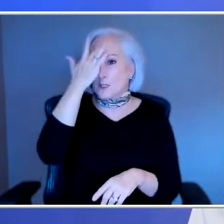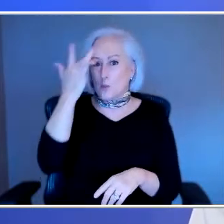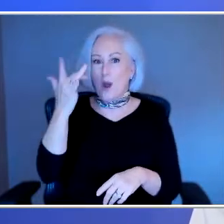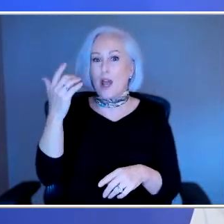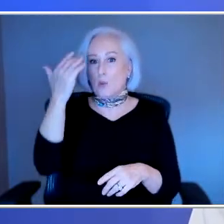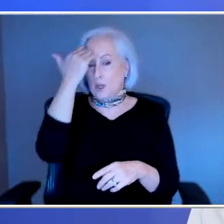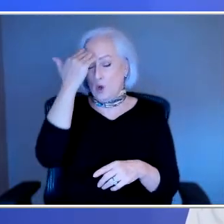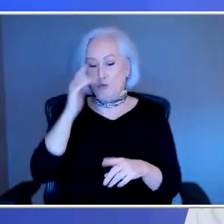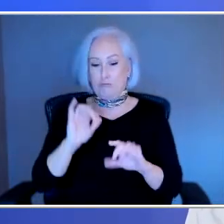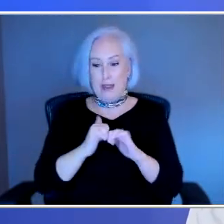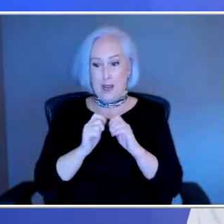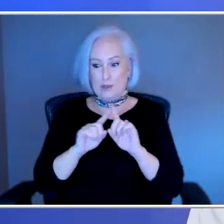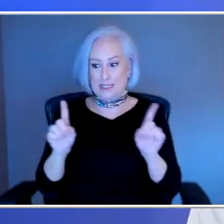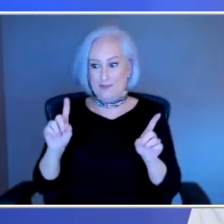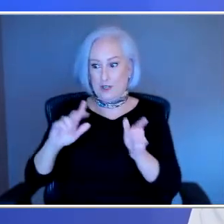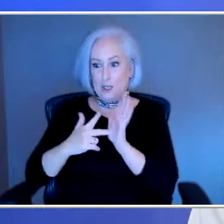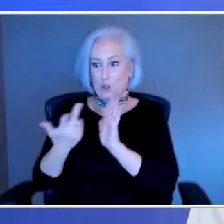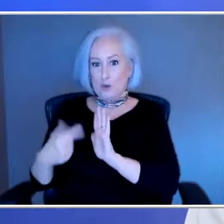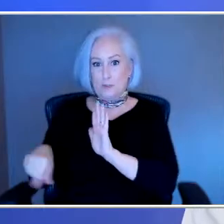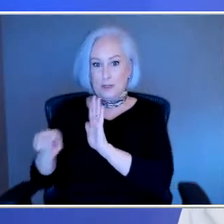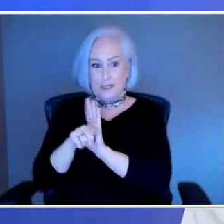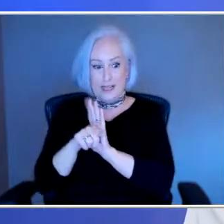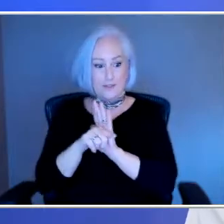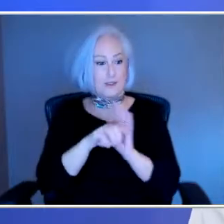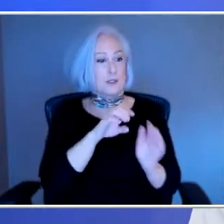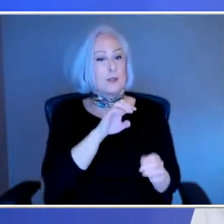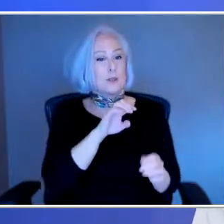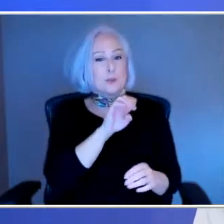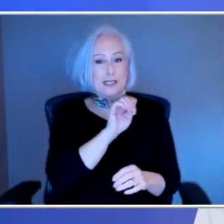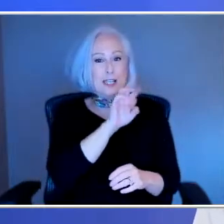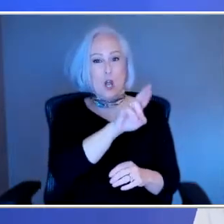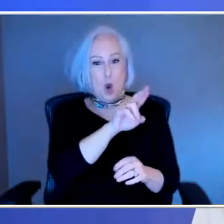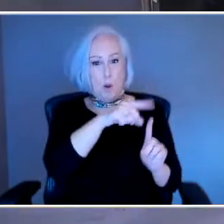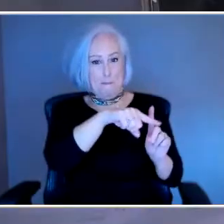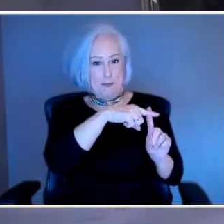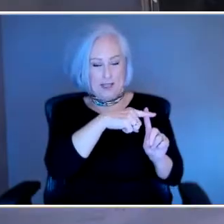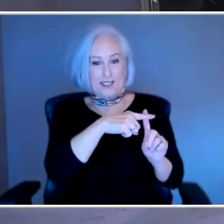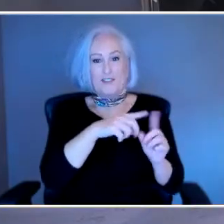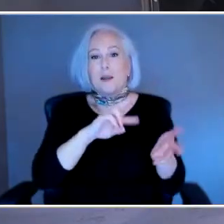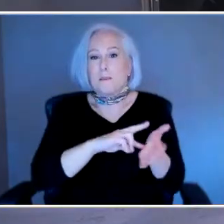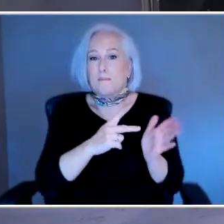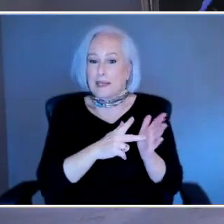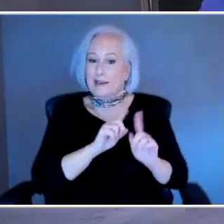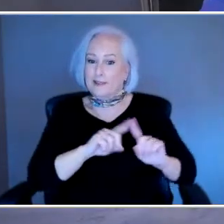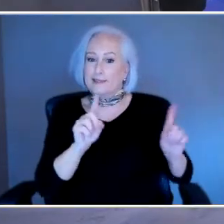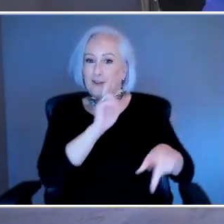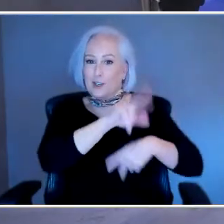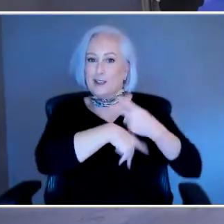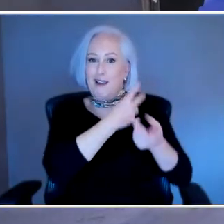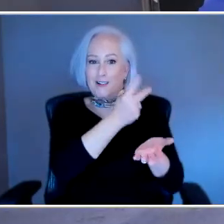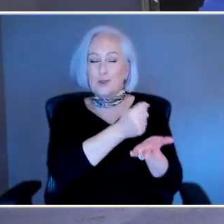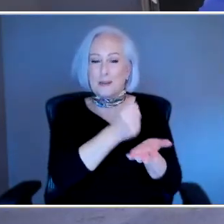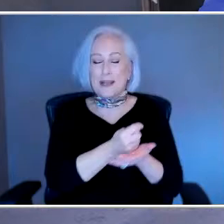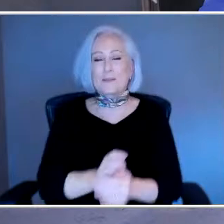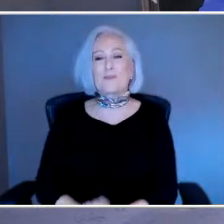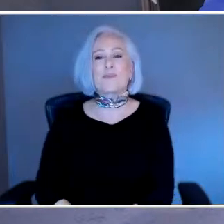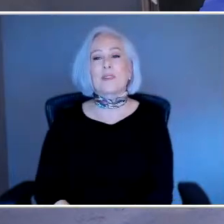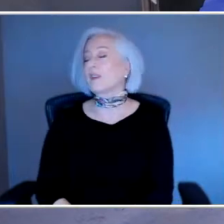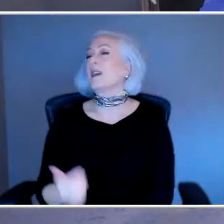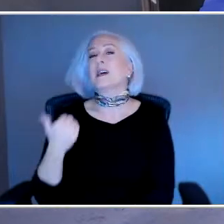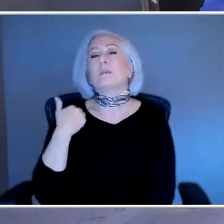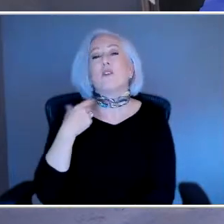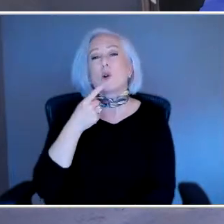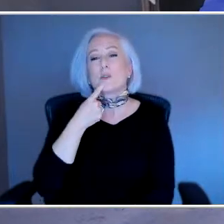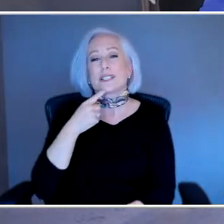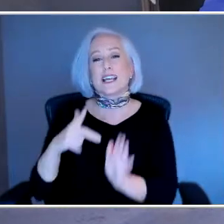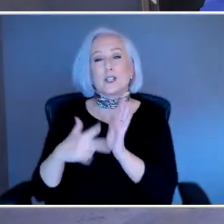triple negative going all the way to ER positive, which have great repercussions in treatment. So Dr. O'Day, I remember you saying before that you do not like the term triple